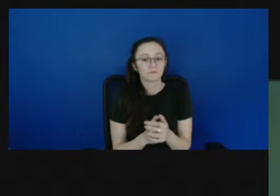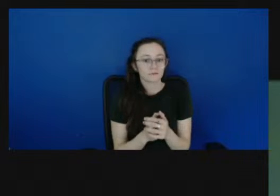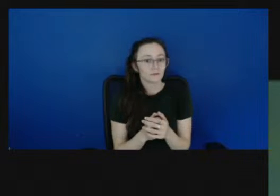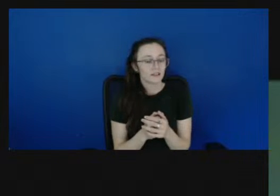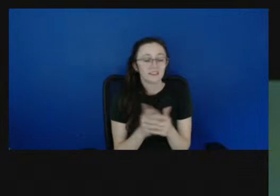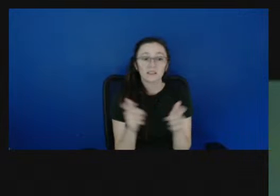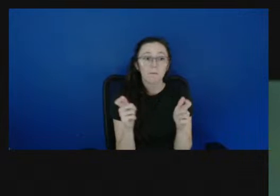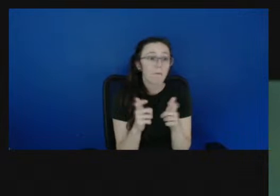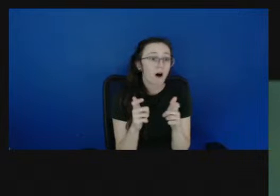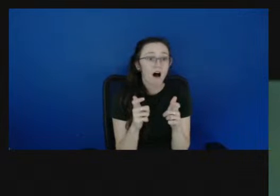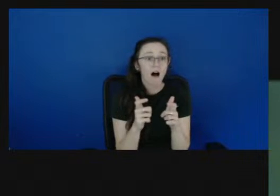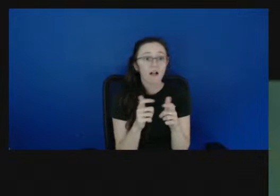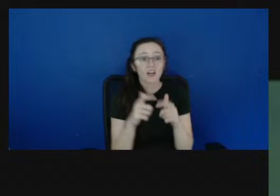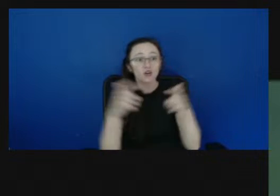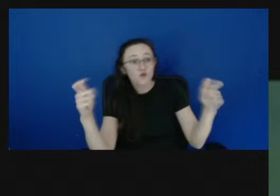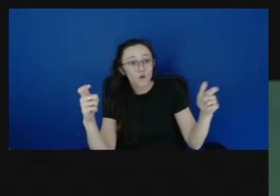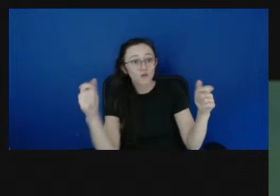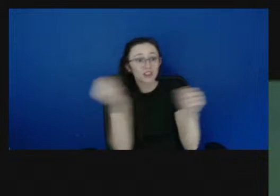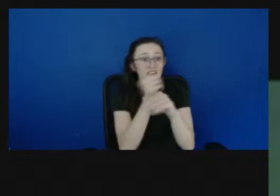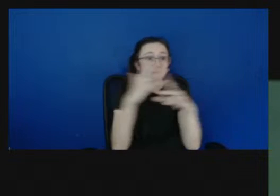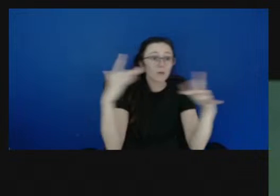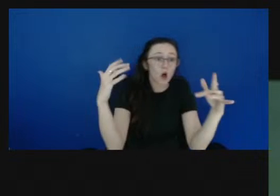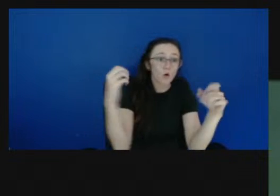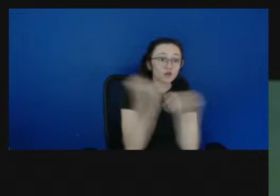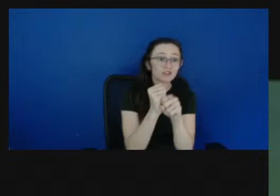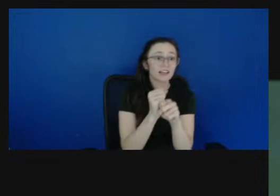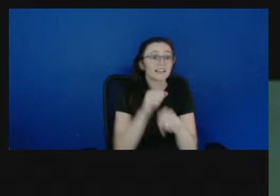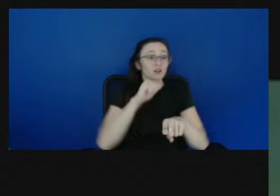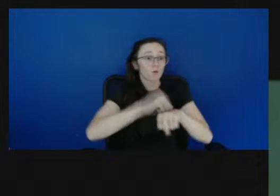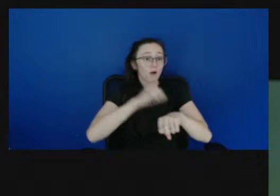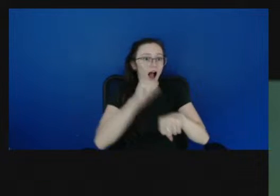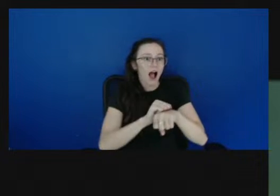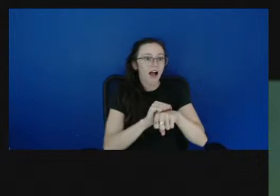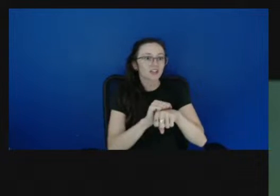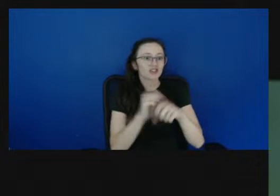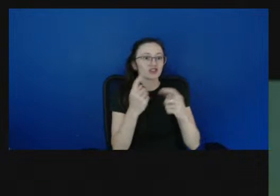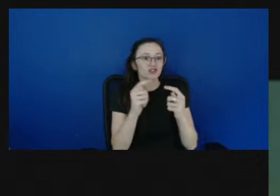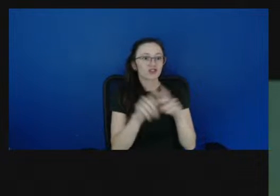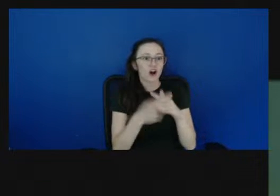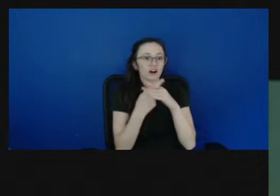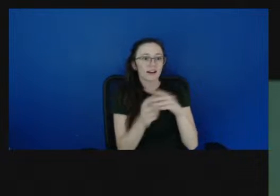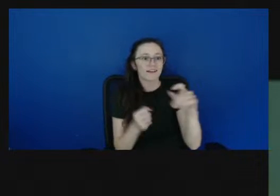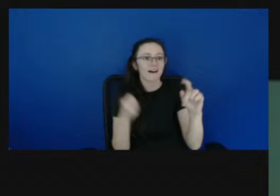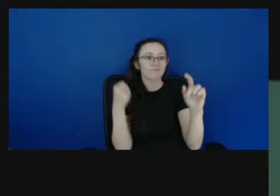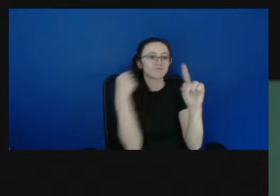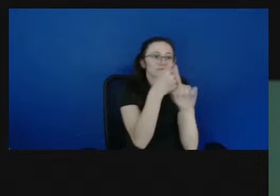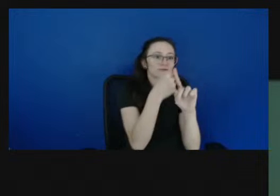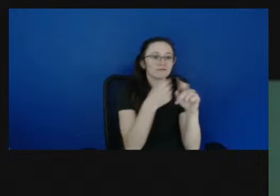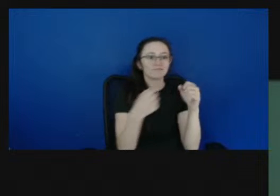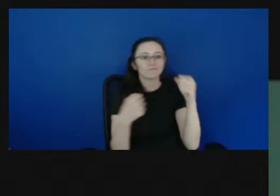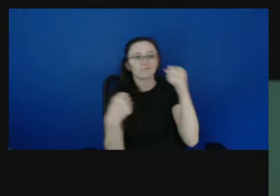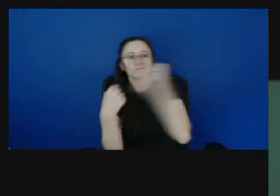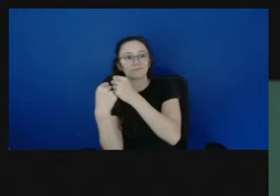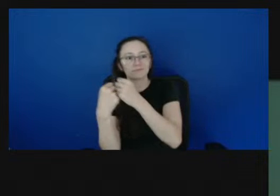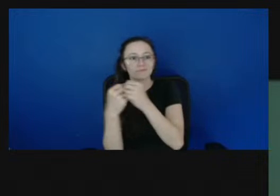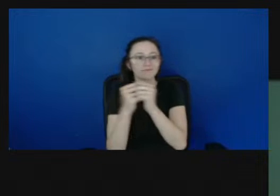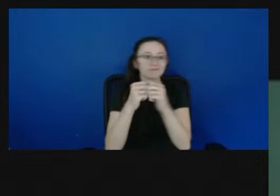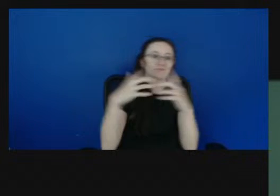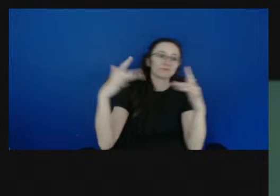explosions as these boulders came into violent contact. They struck flashes of fire so that they appeared like bursting